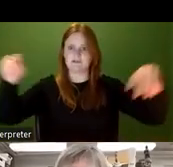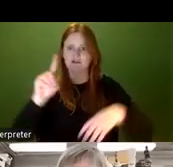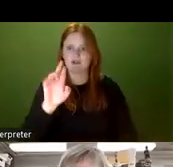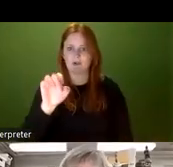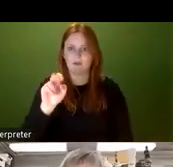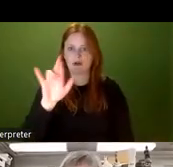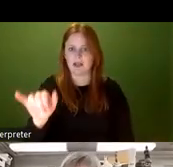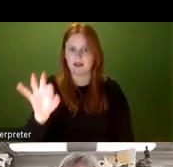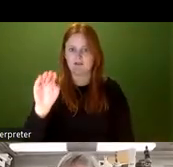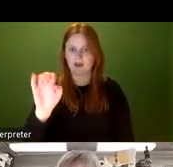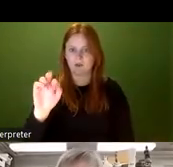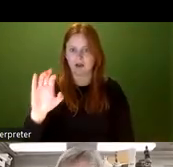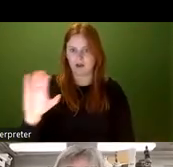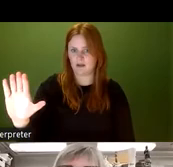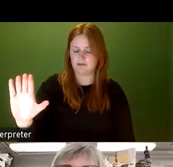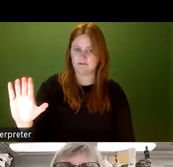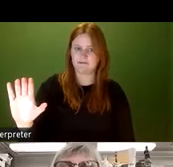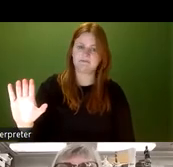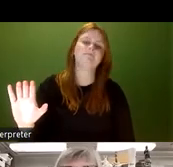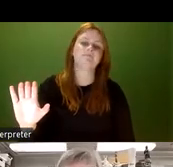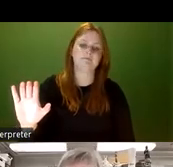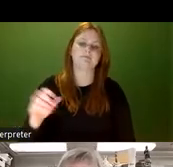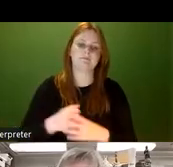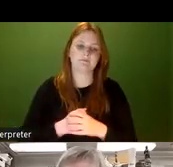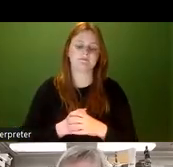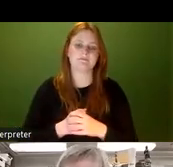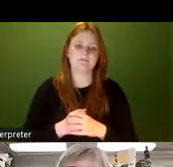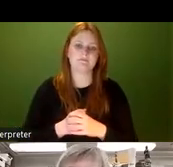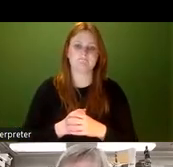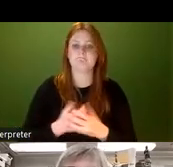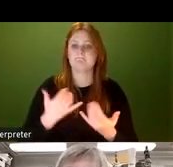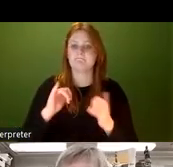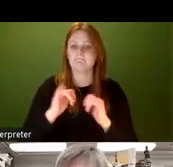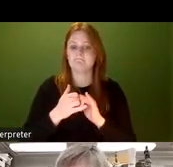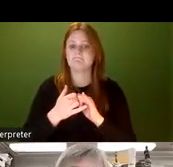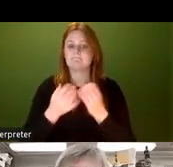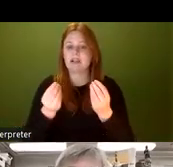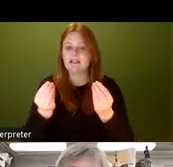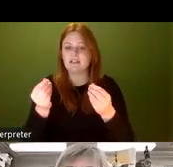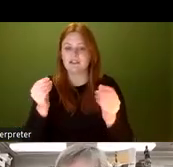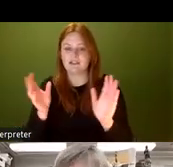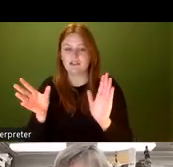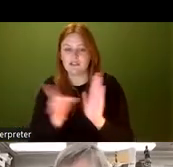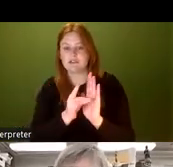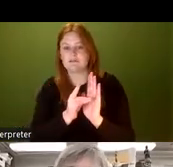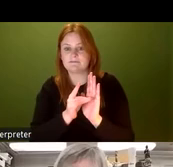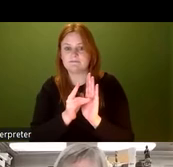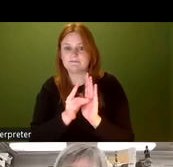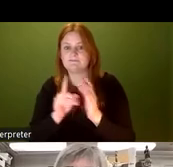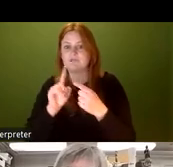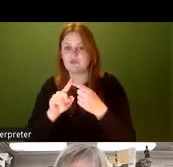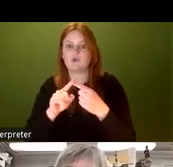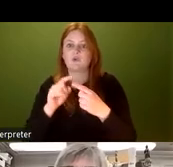fabrics. And that's how the surface was imparted and then became completely integral